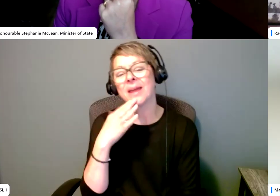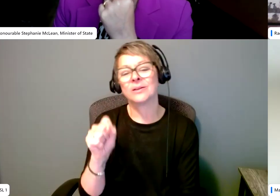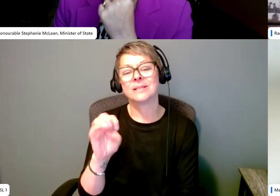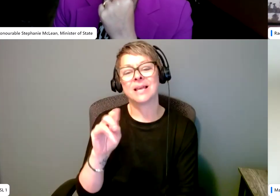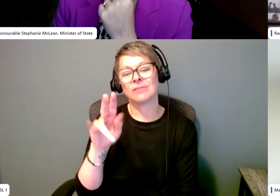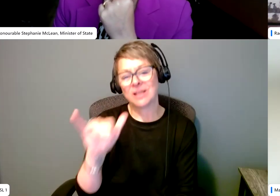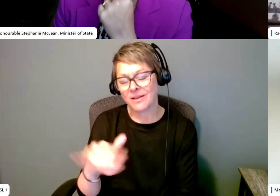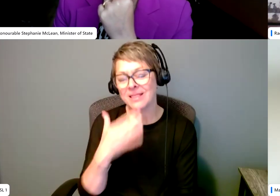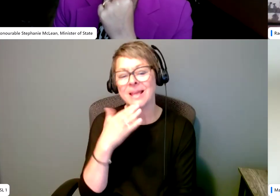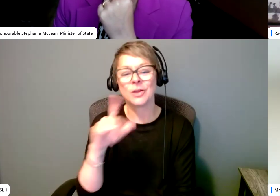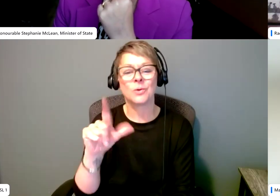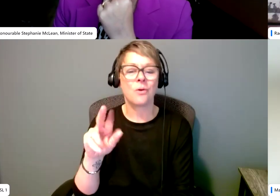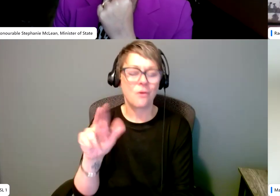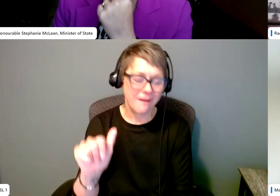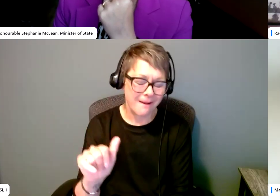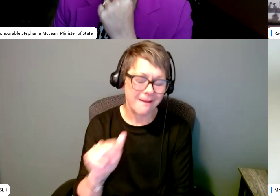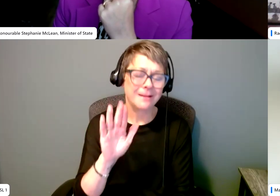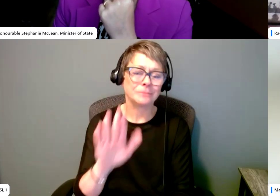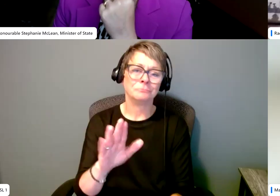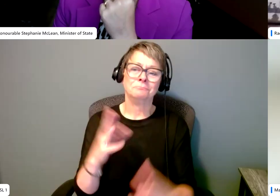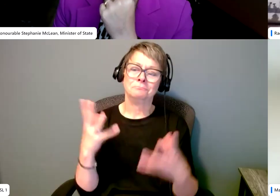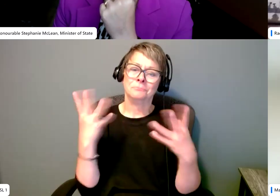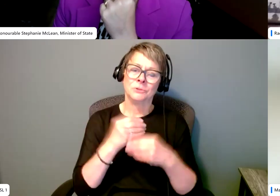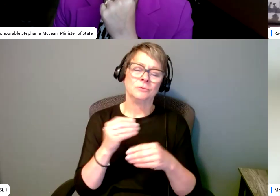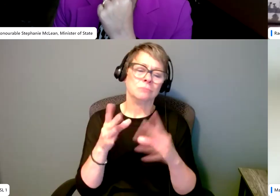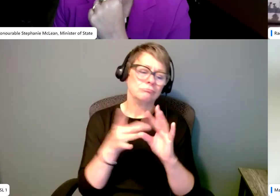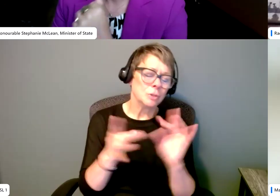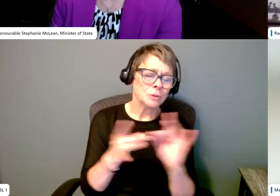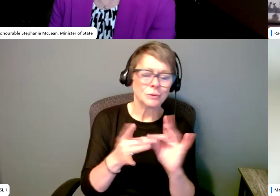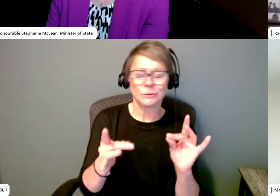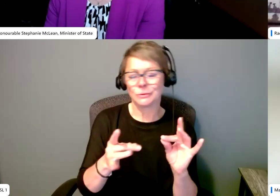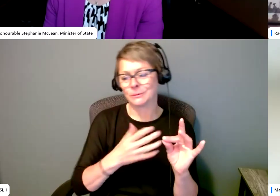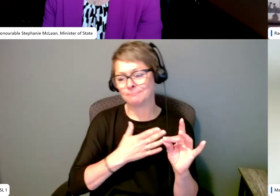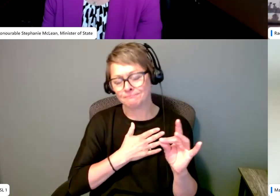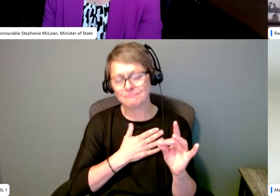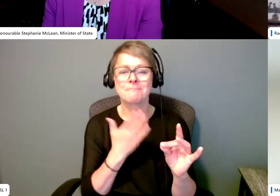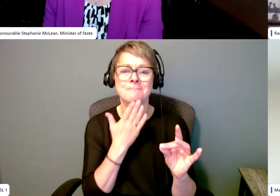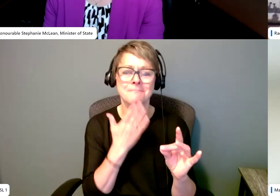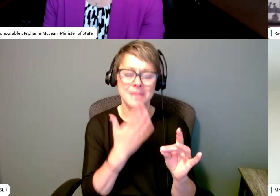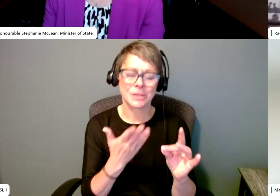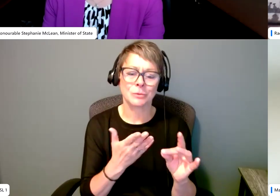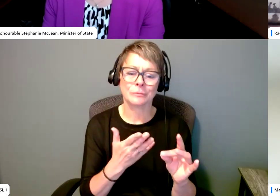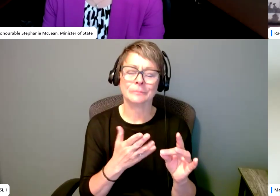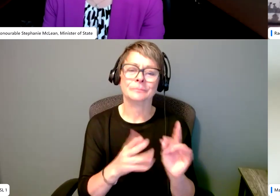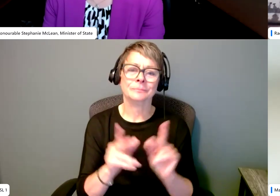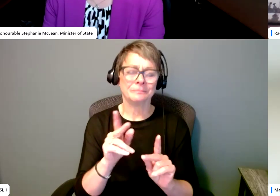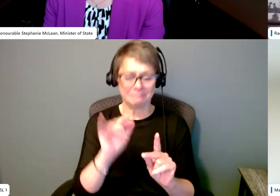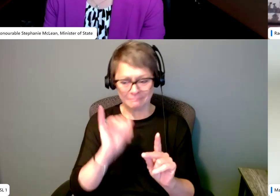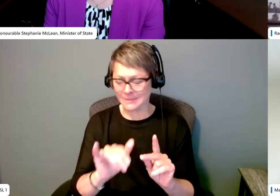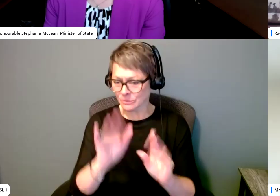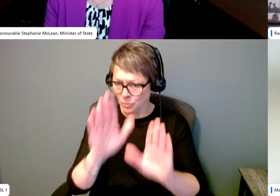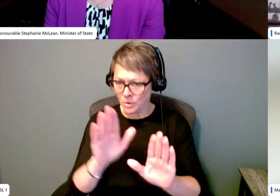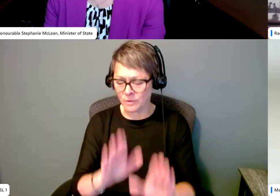your kind words, and congratulations received from people online for receiving this prestigious